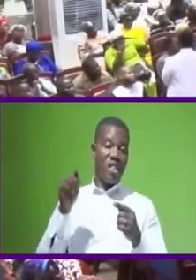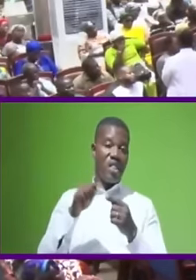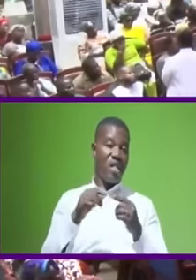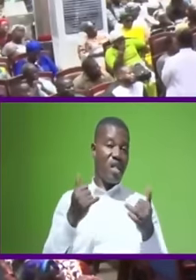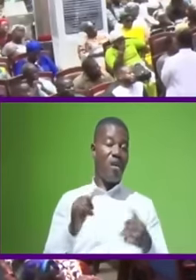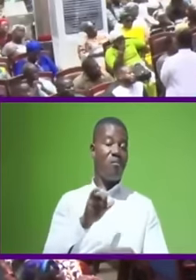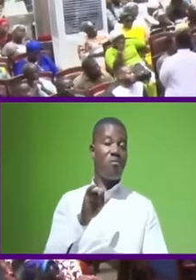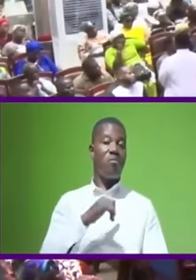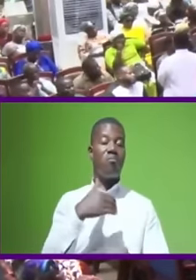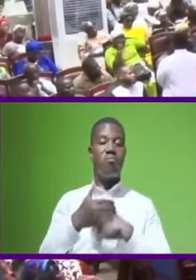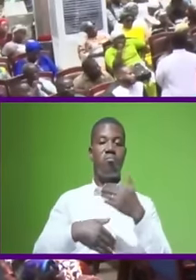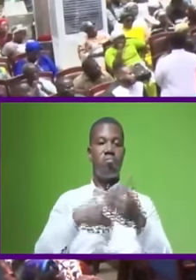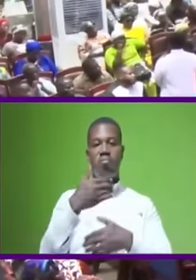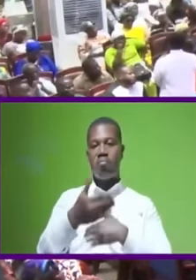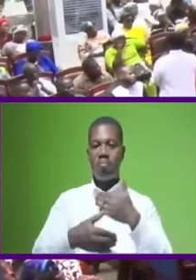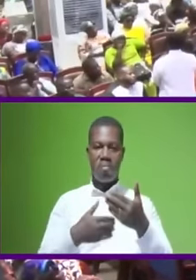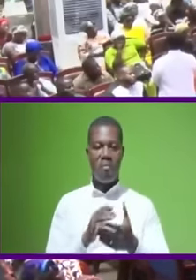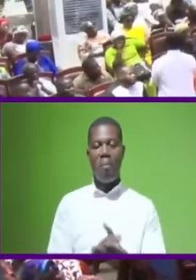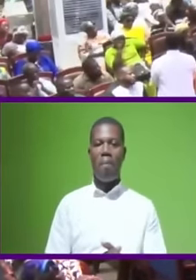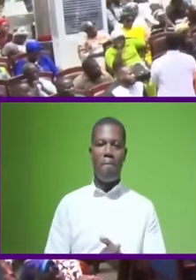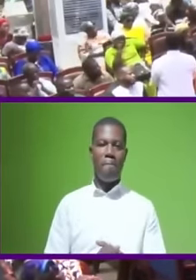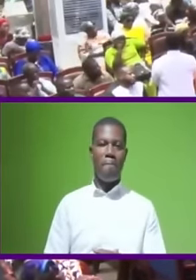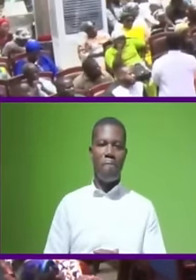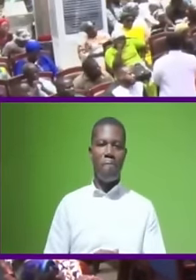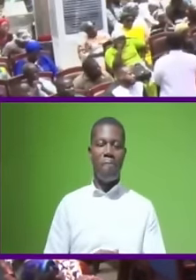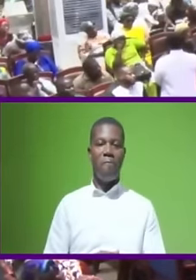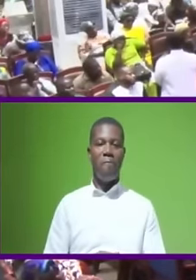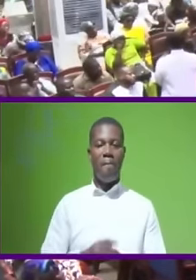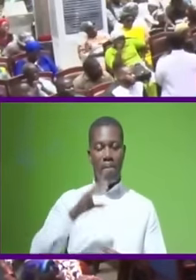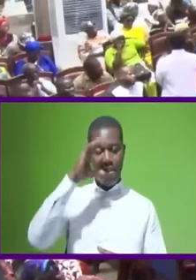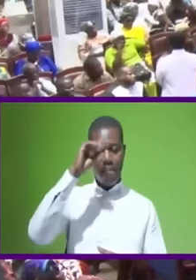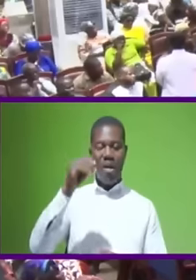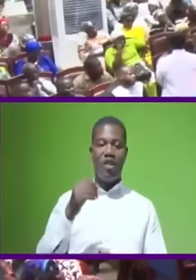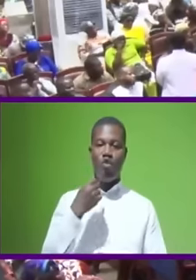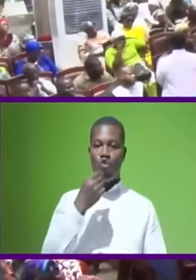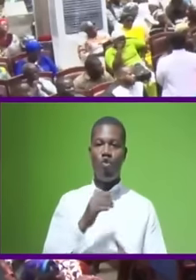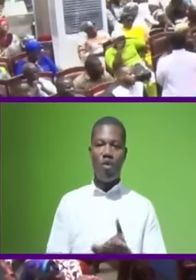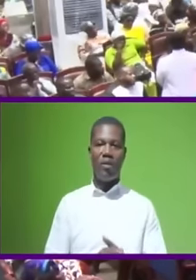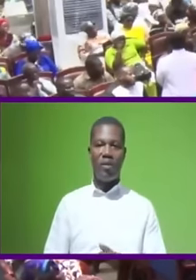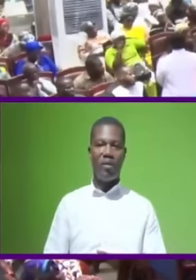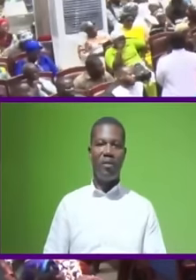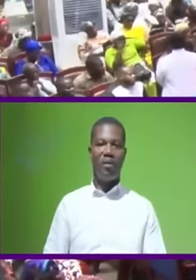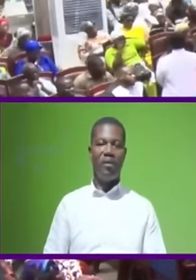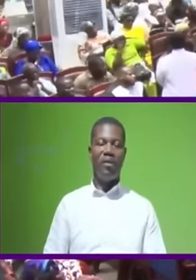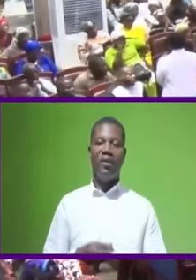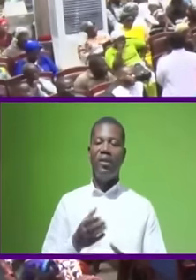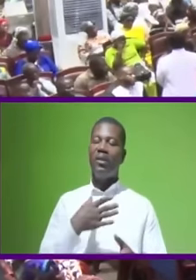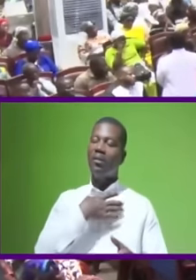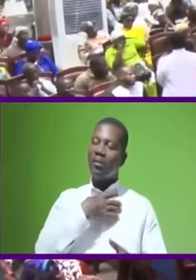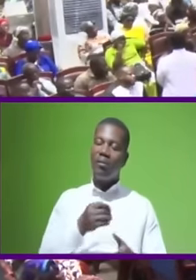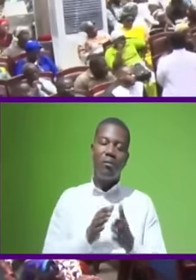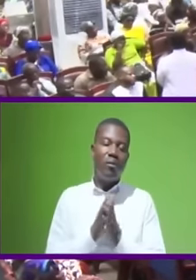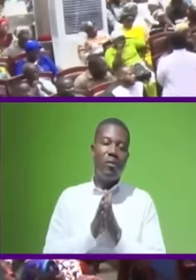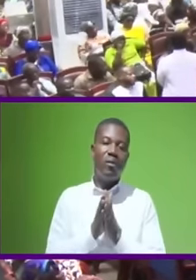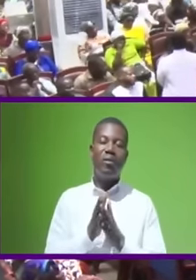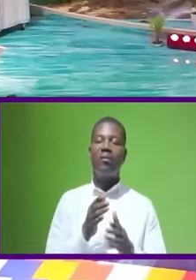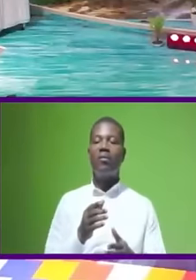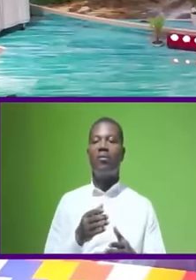Hallelujah. So up to date, this is how it is. A man that lasts for